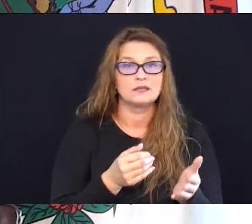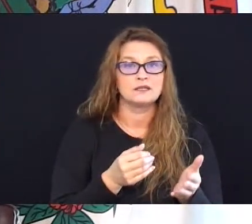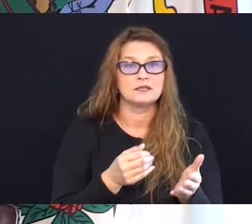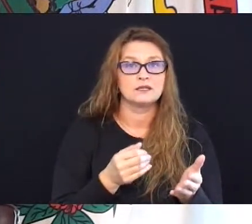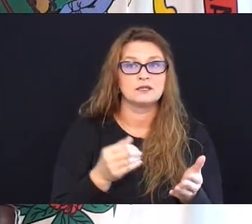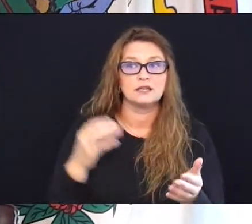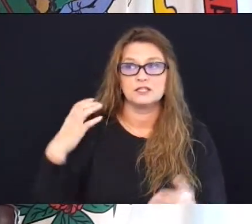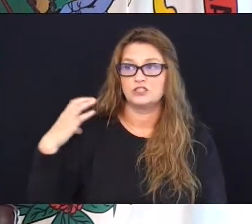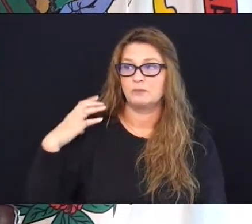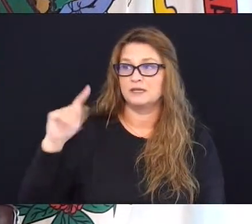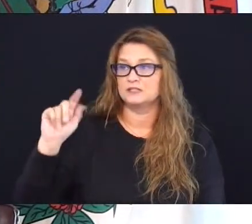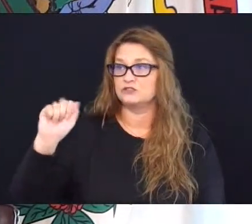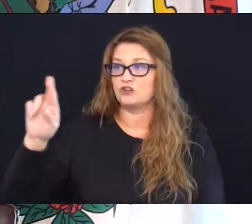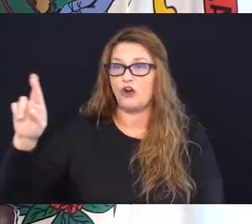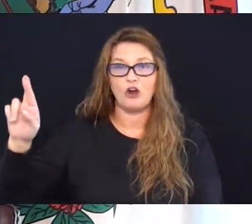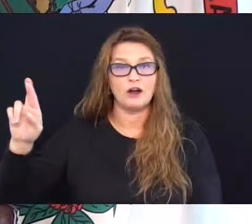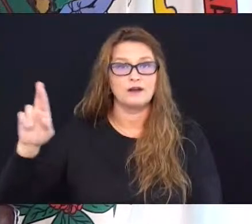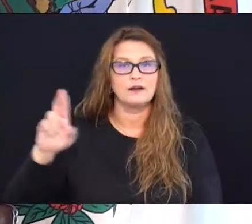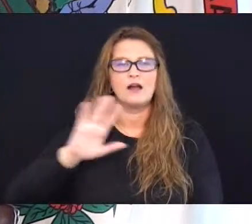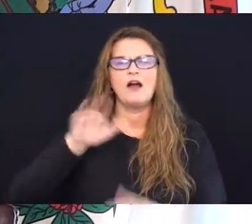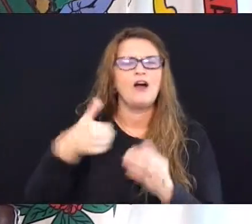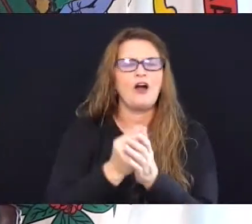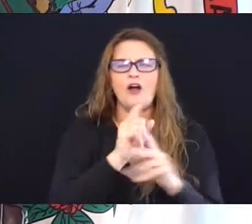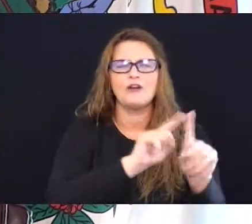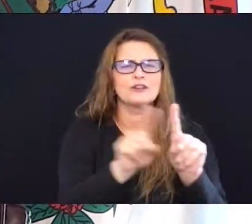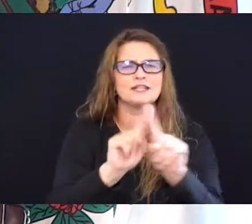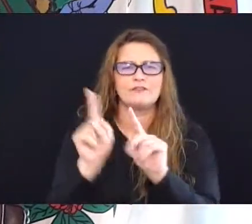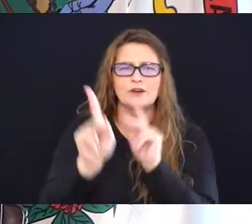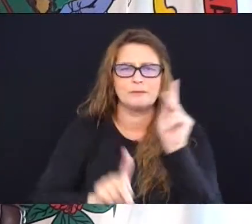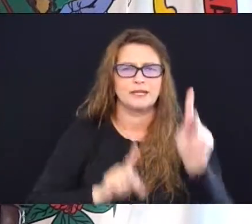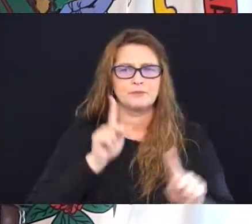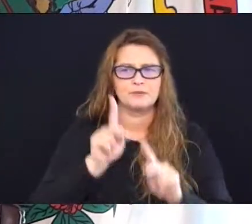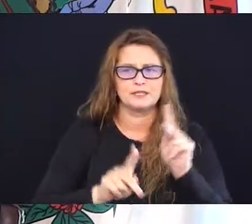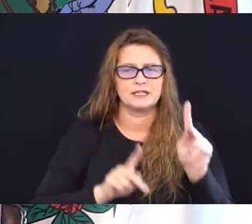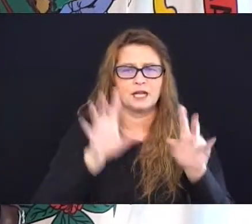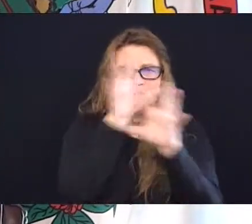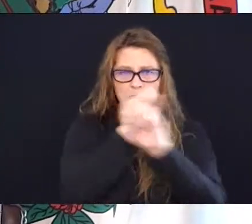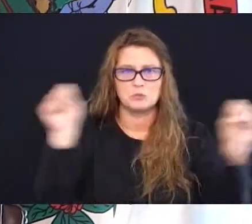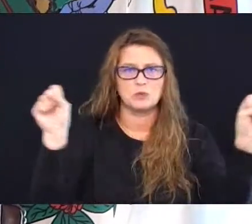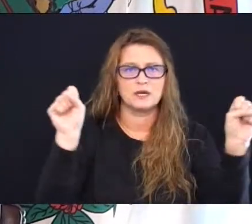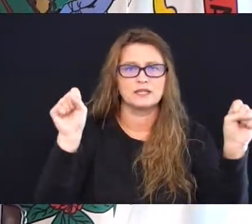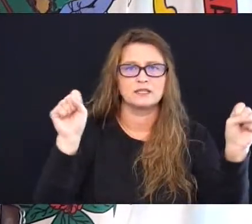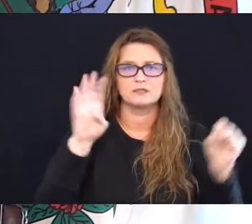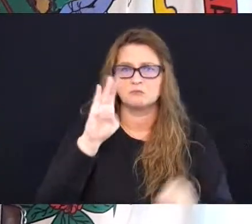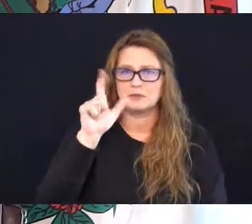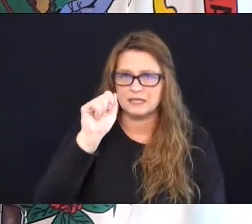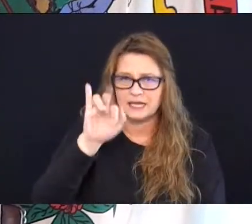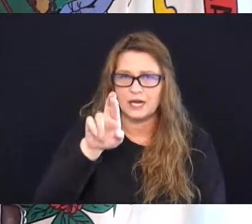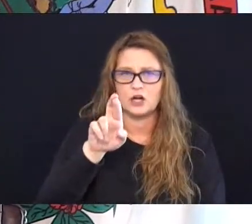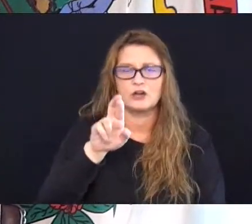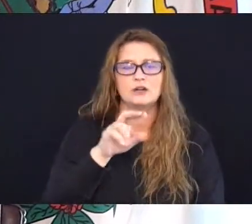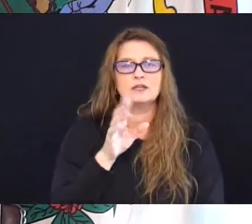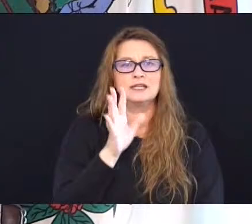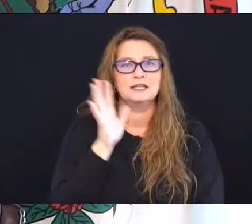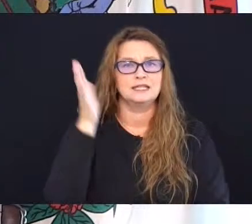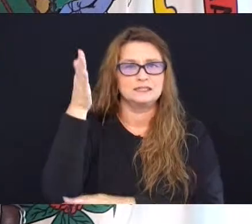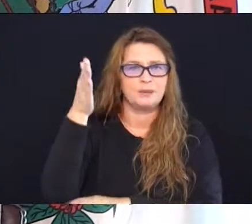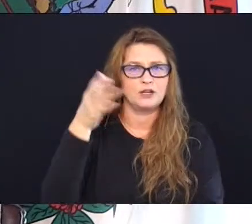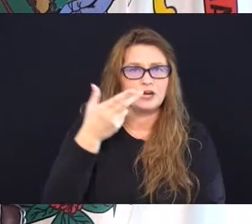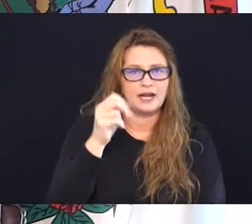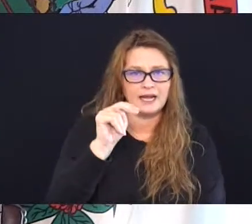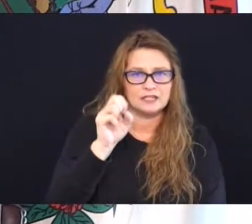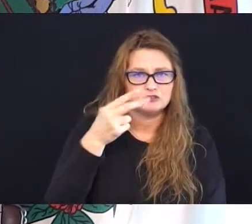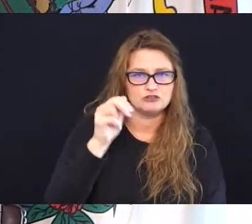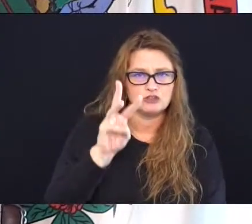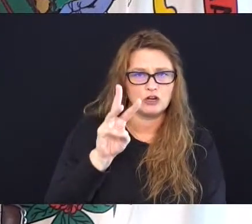Chairman Tarr, all the different people, our President Blair, our Speaker Hanshaw, all the